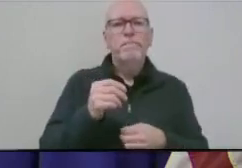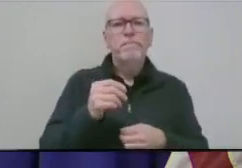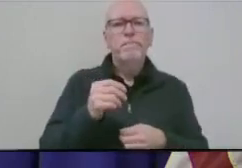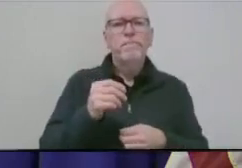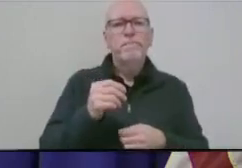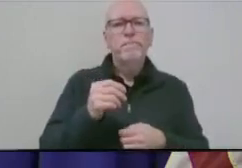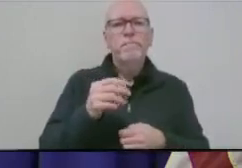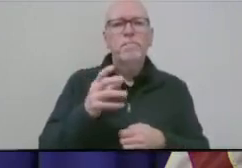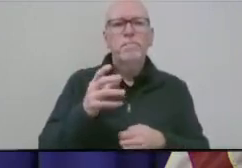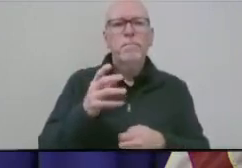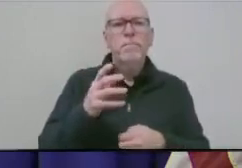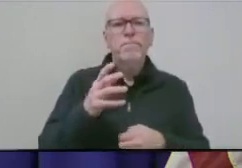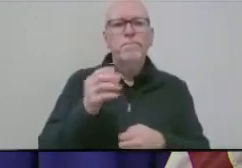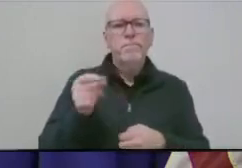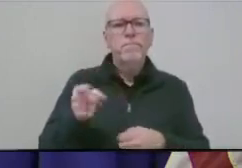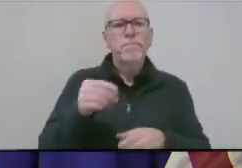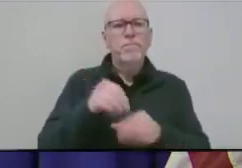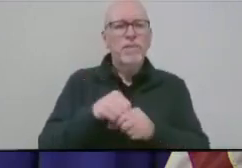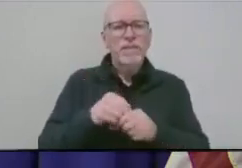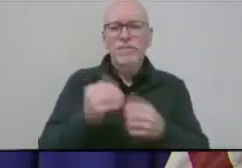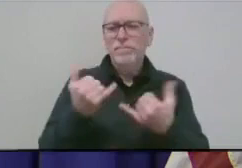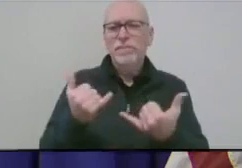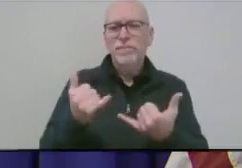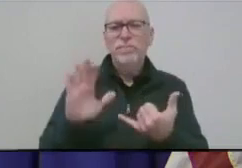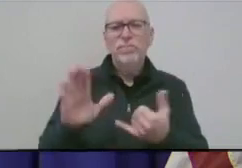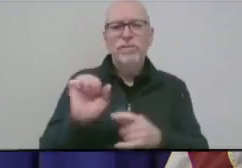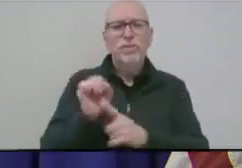in a spot that is